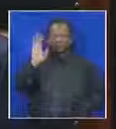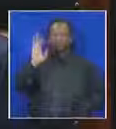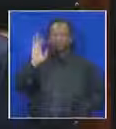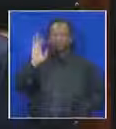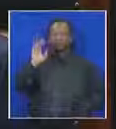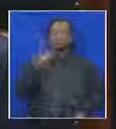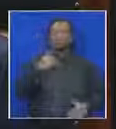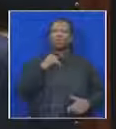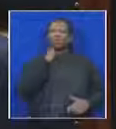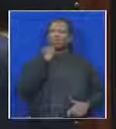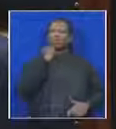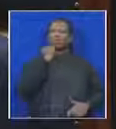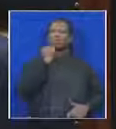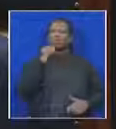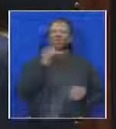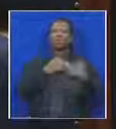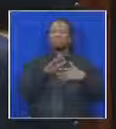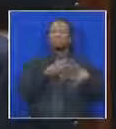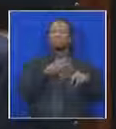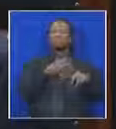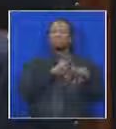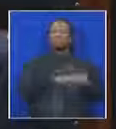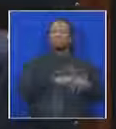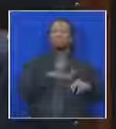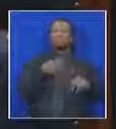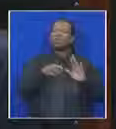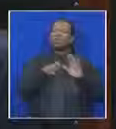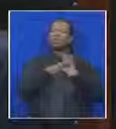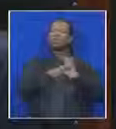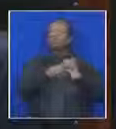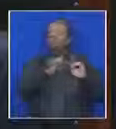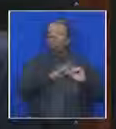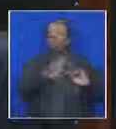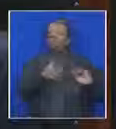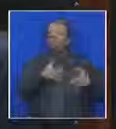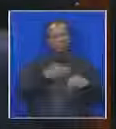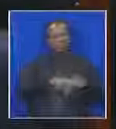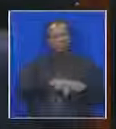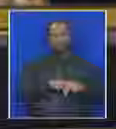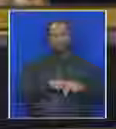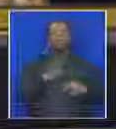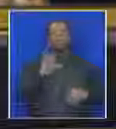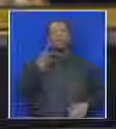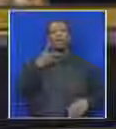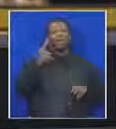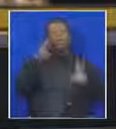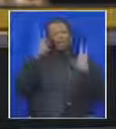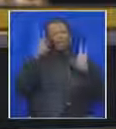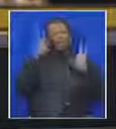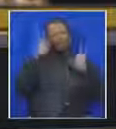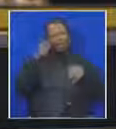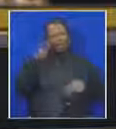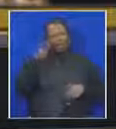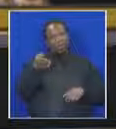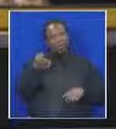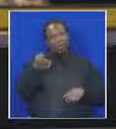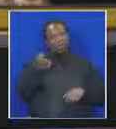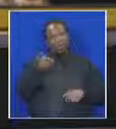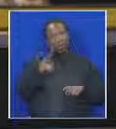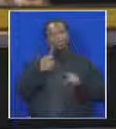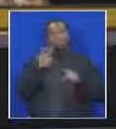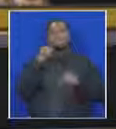No, don't worry, I can stand. No, the rule says you must sit, sir. Can my leader be protected here? The issue here is that he said like